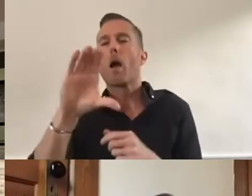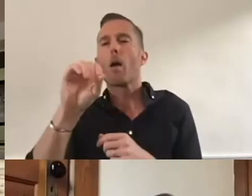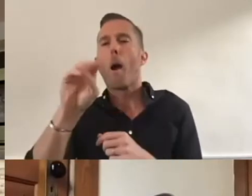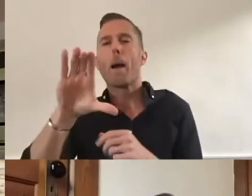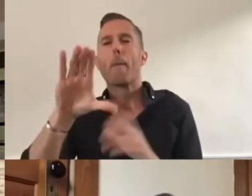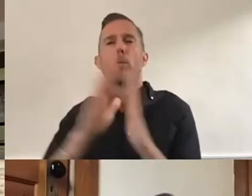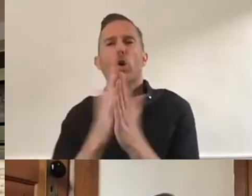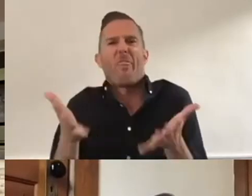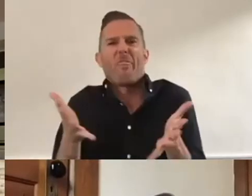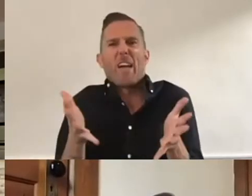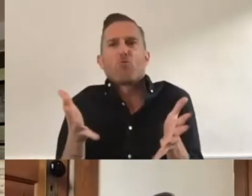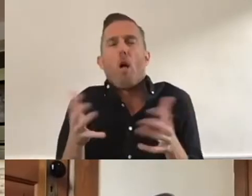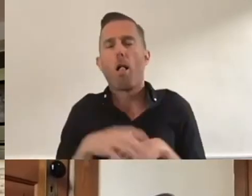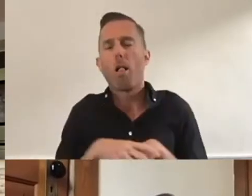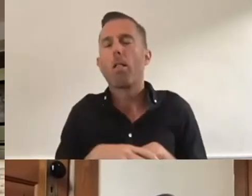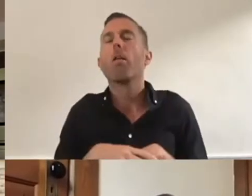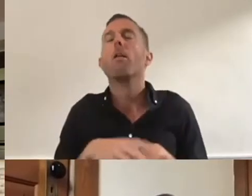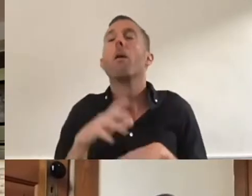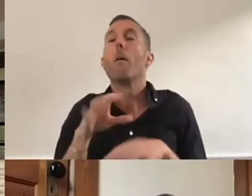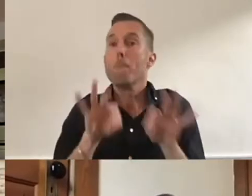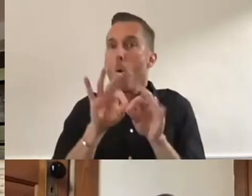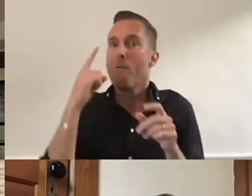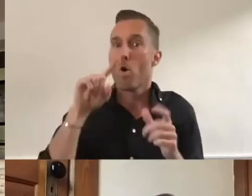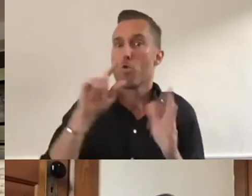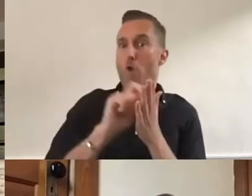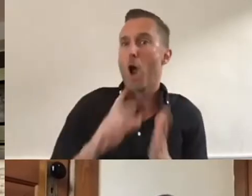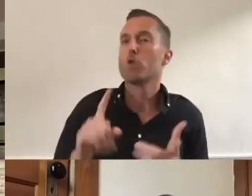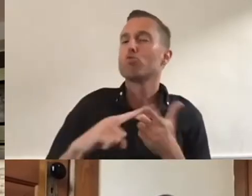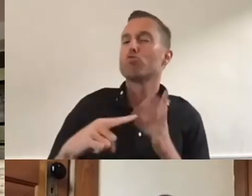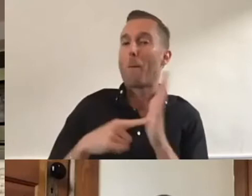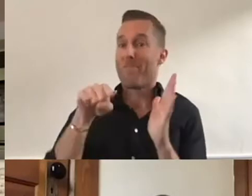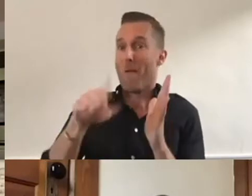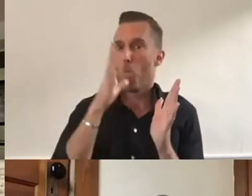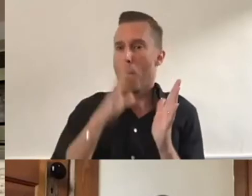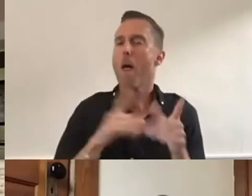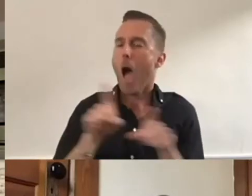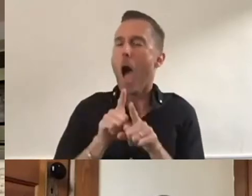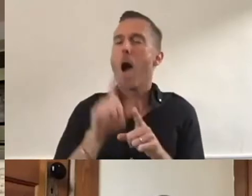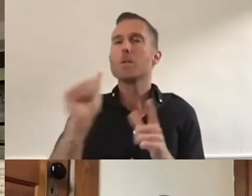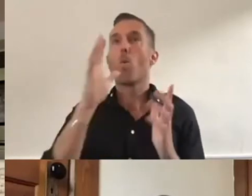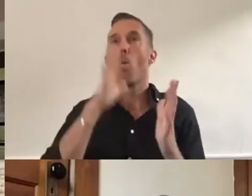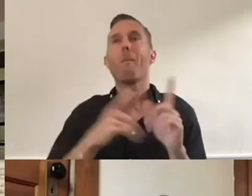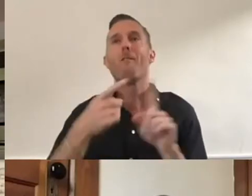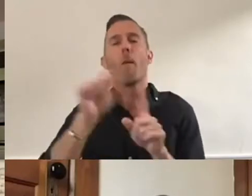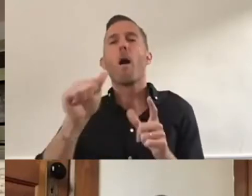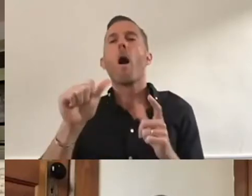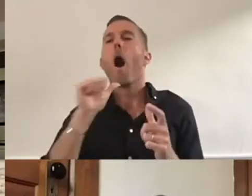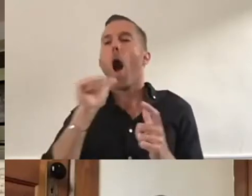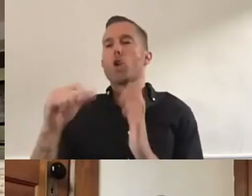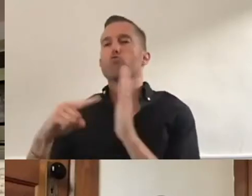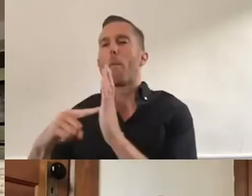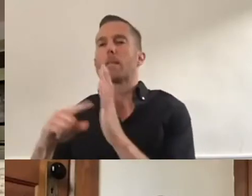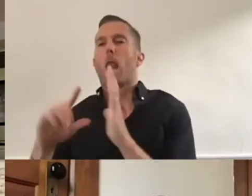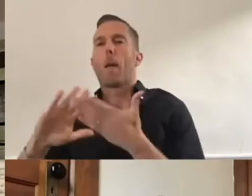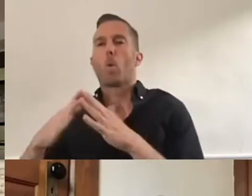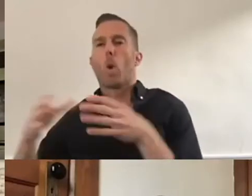character from an underrepresented community, and they felt like representing a character from part of the limb